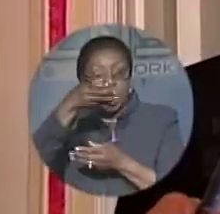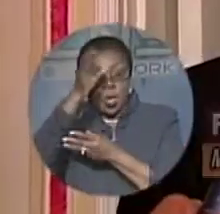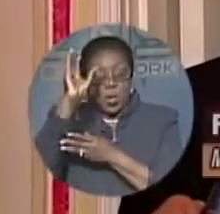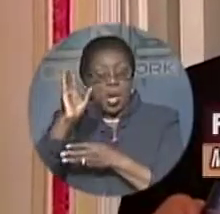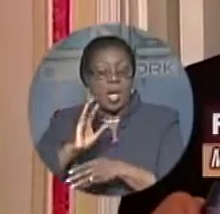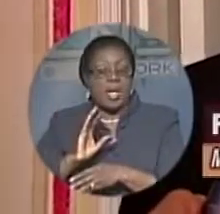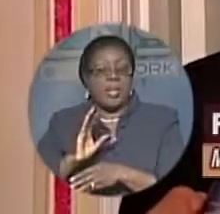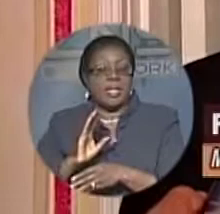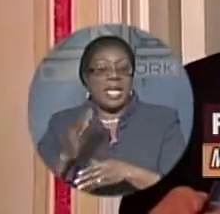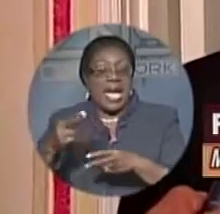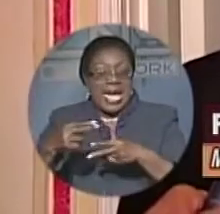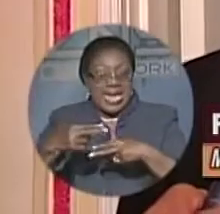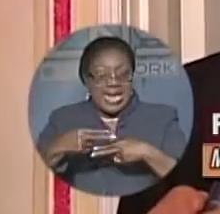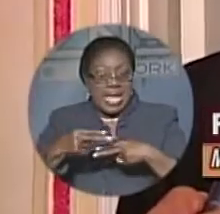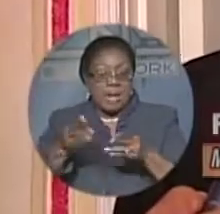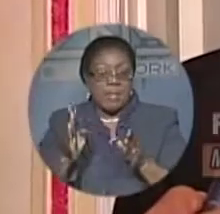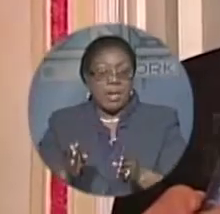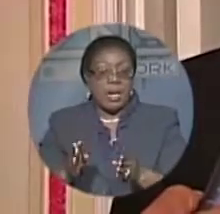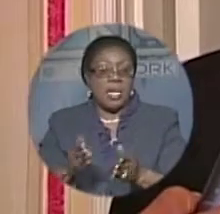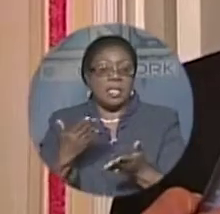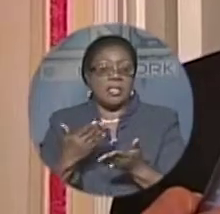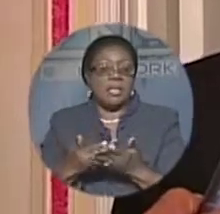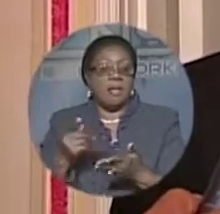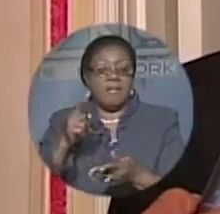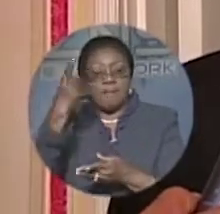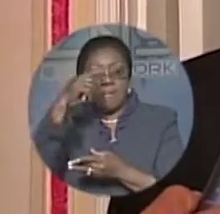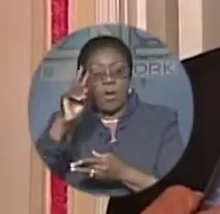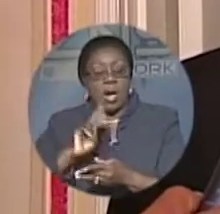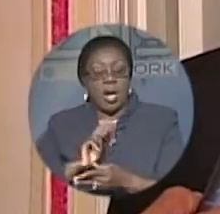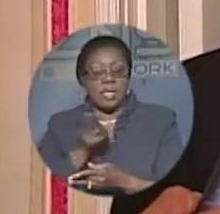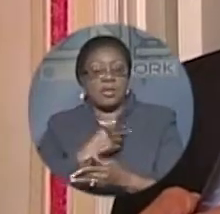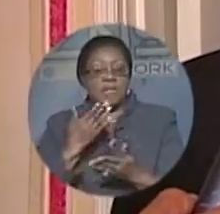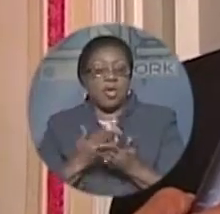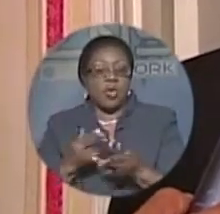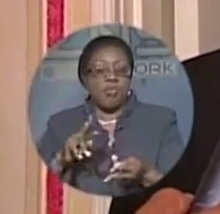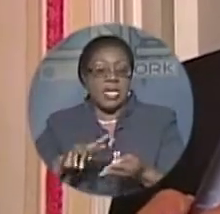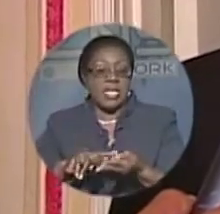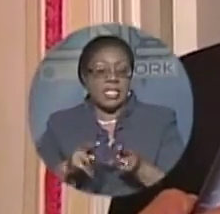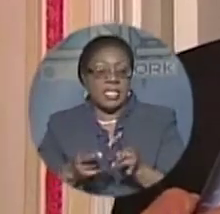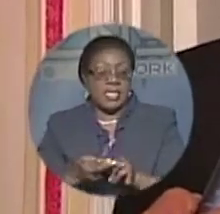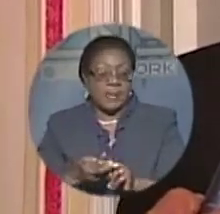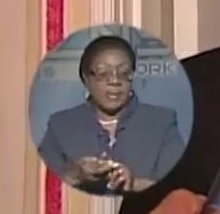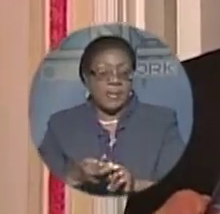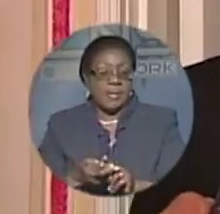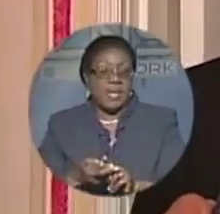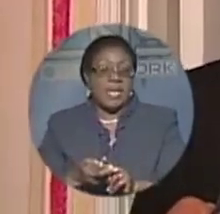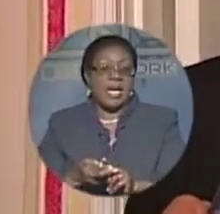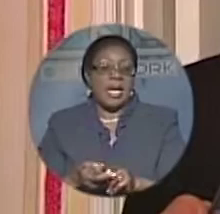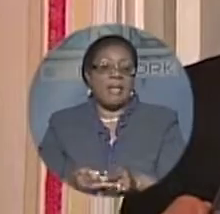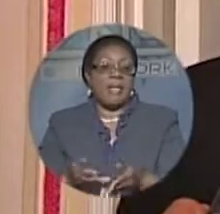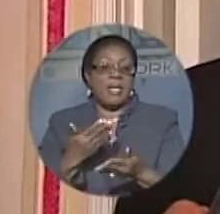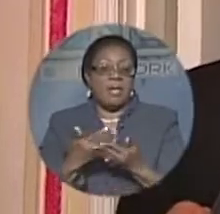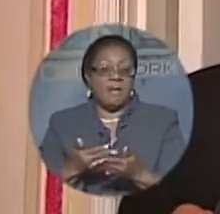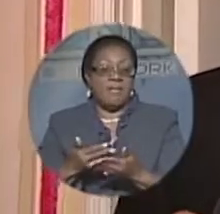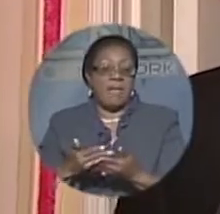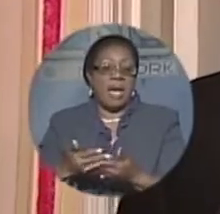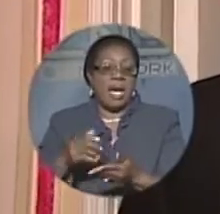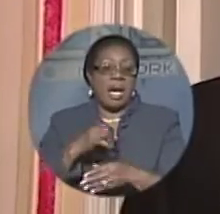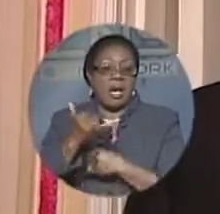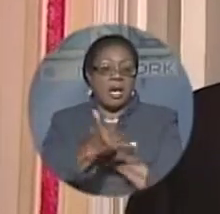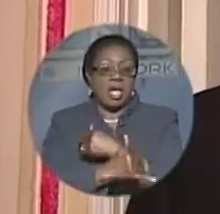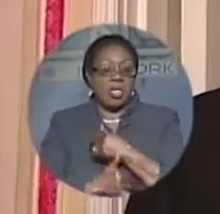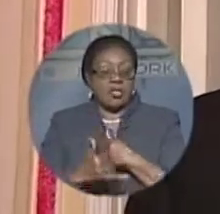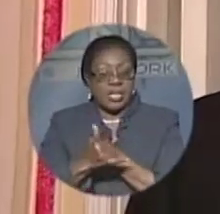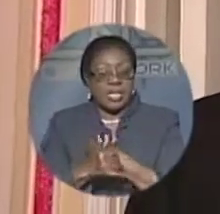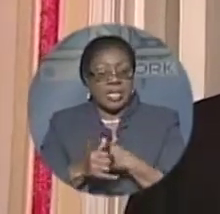and it's good for us to have good relationship and to work beneficially for the people of this region and for our countries and the people